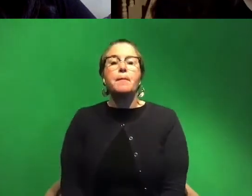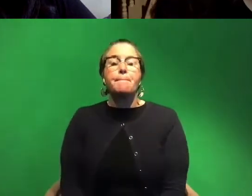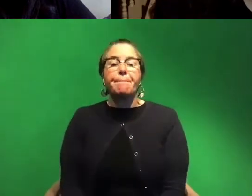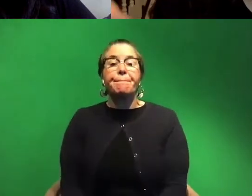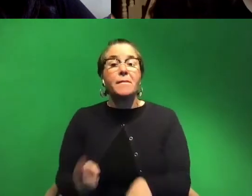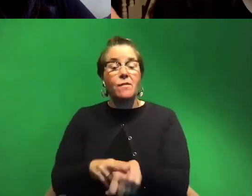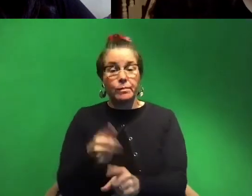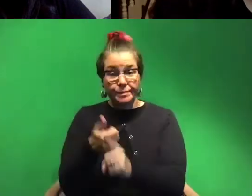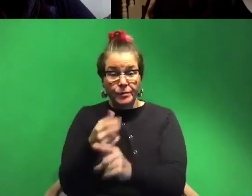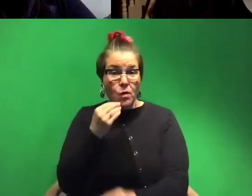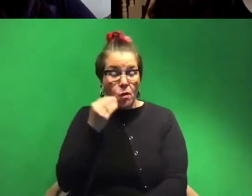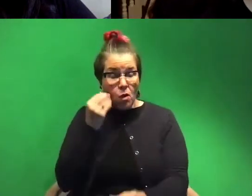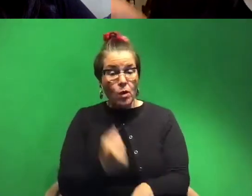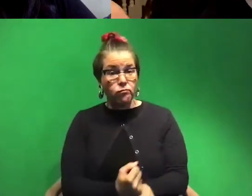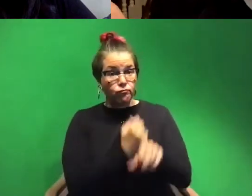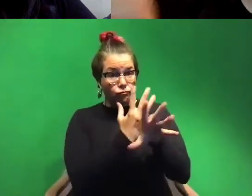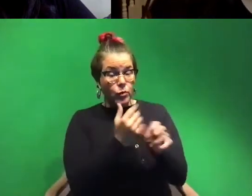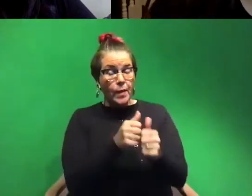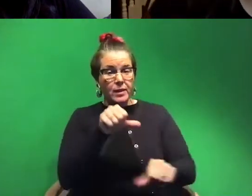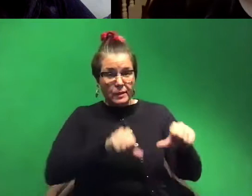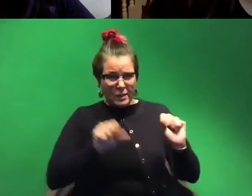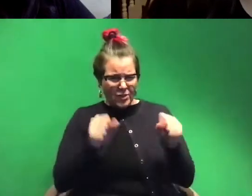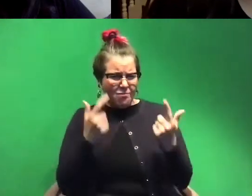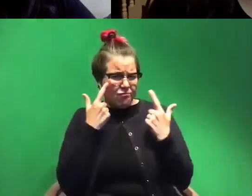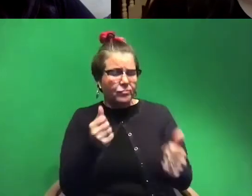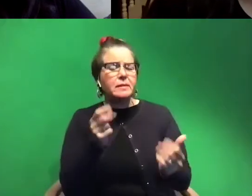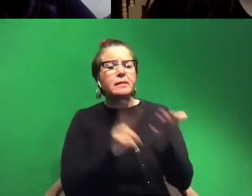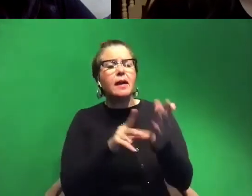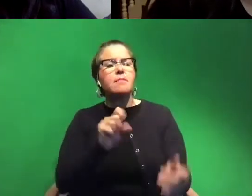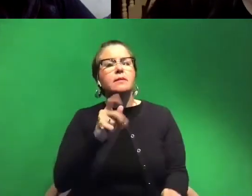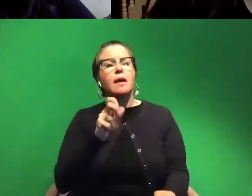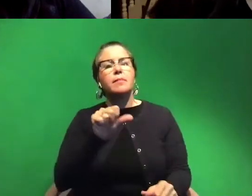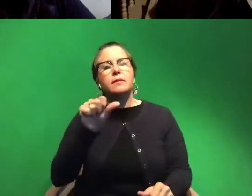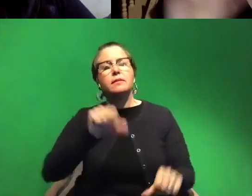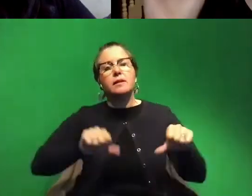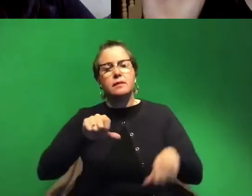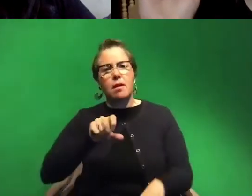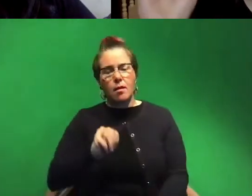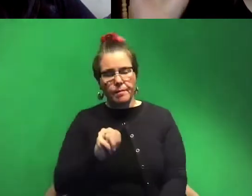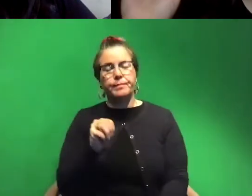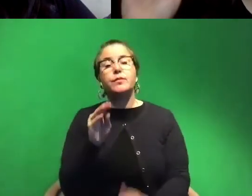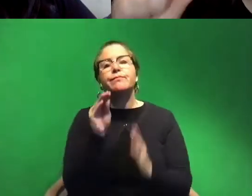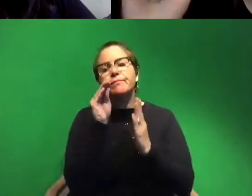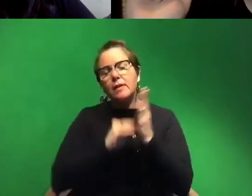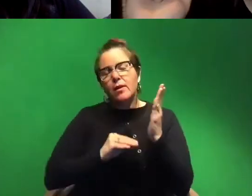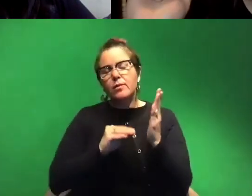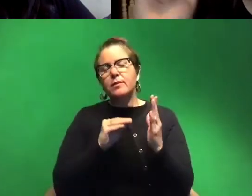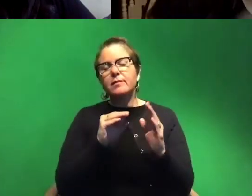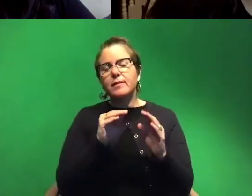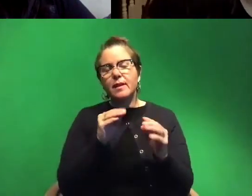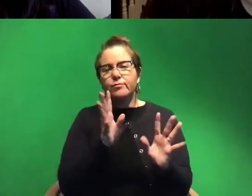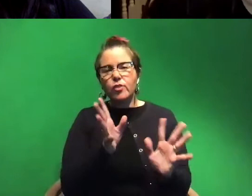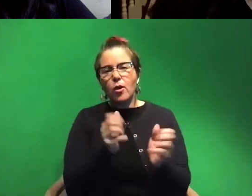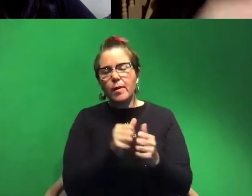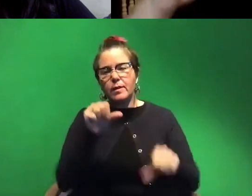home want to have a session with a scientist, you can do that. You can sign up at skypeascientist.com, fill out the Talk with a